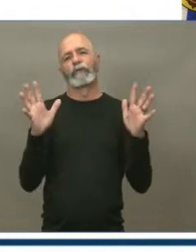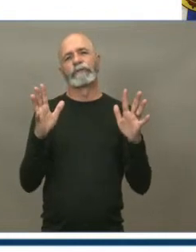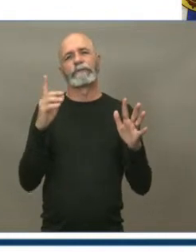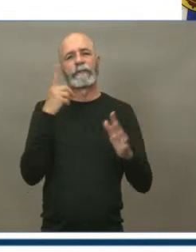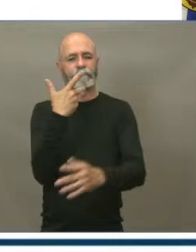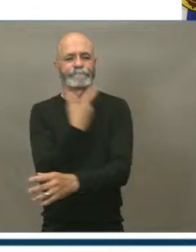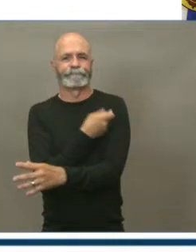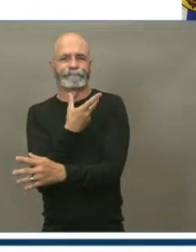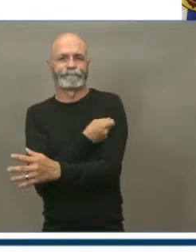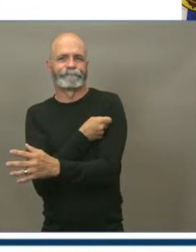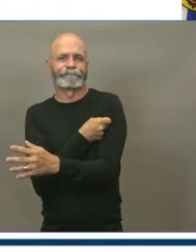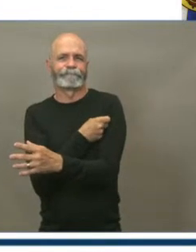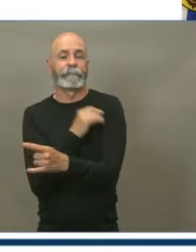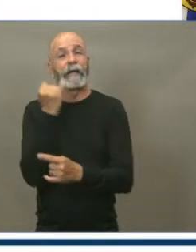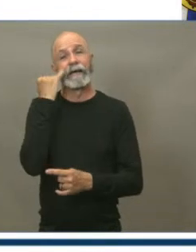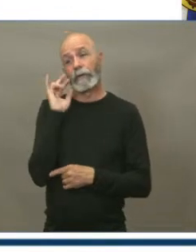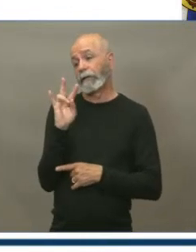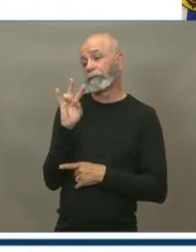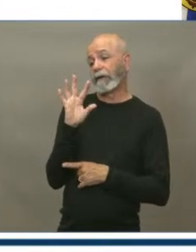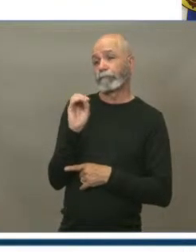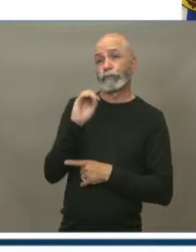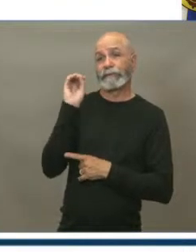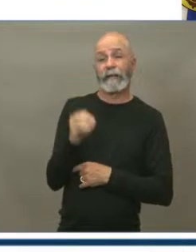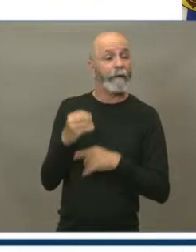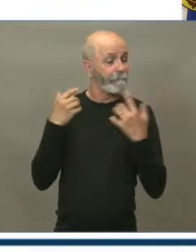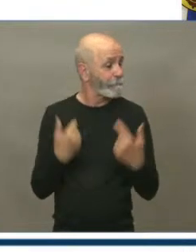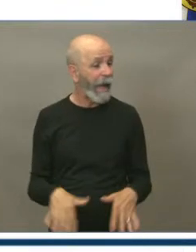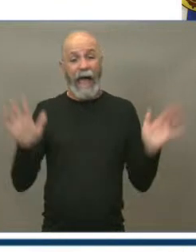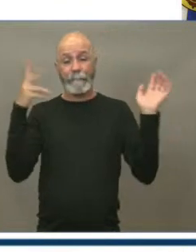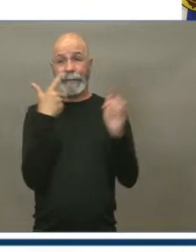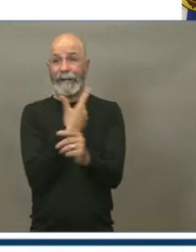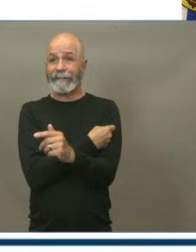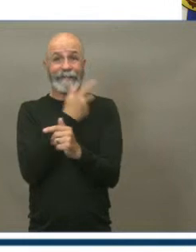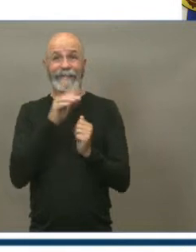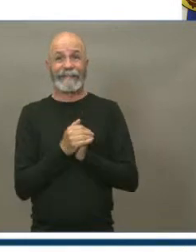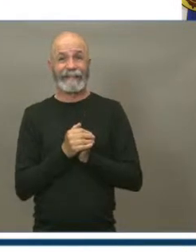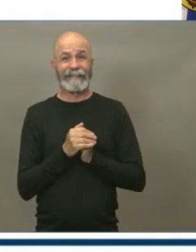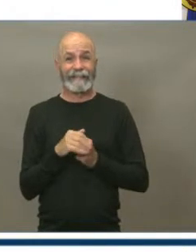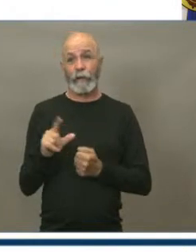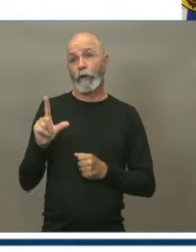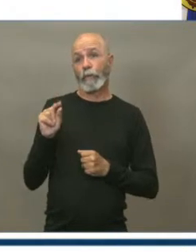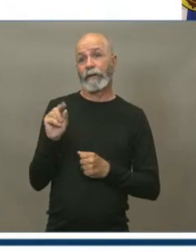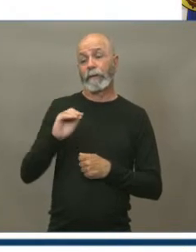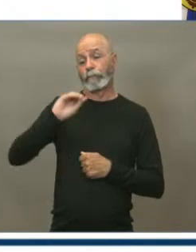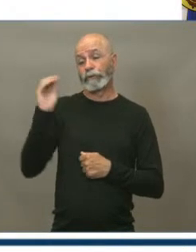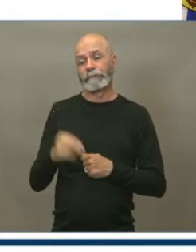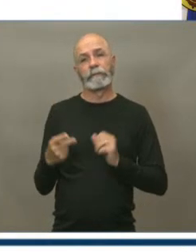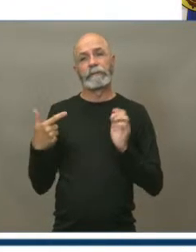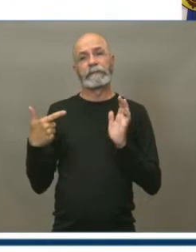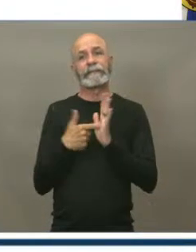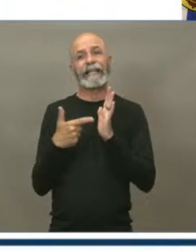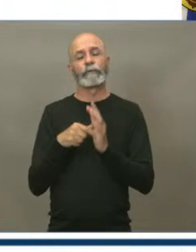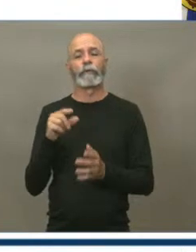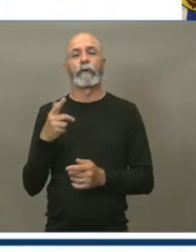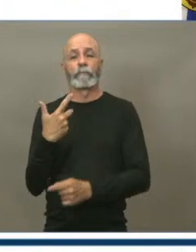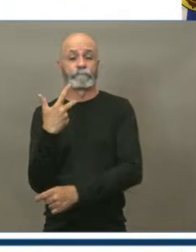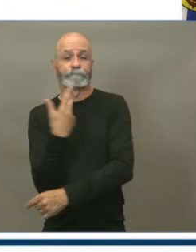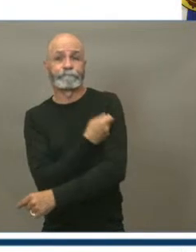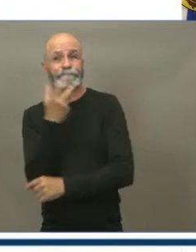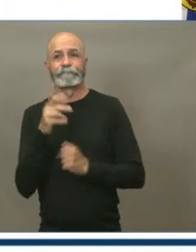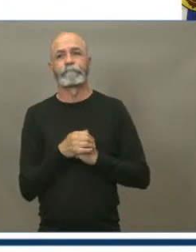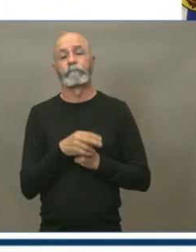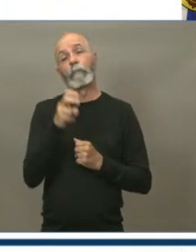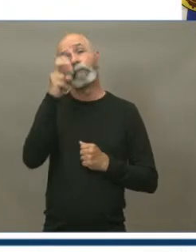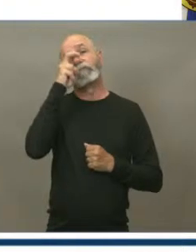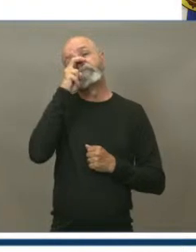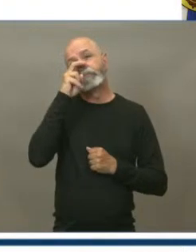eligible for vaccines have one dose and 20% have a second dose, then restrictions will start to lift, such as camping and being